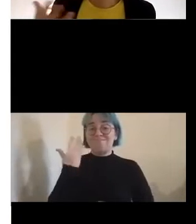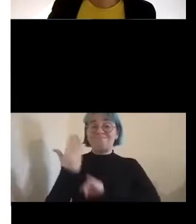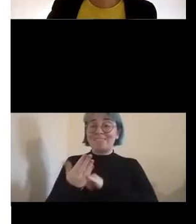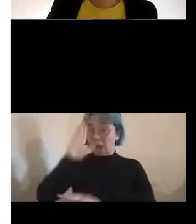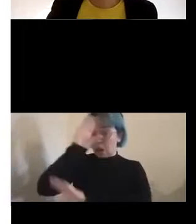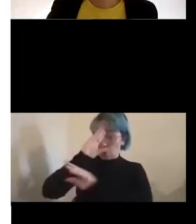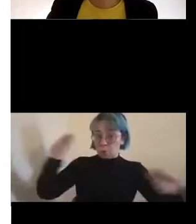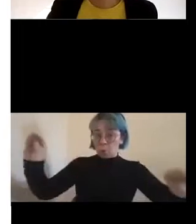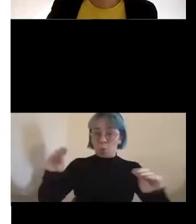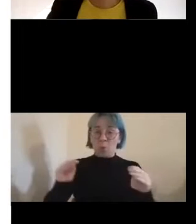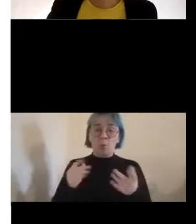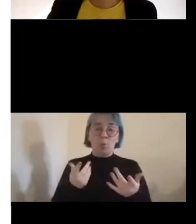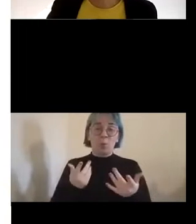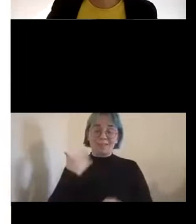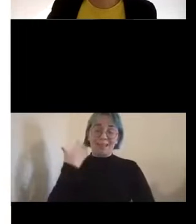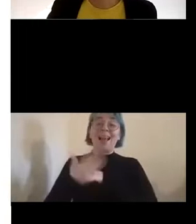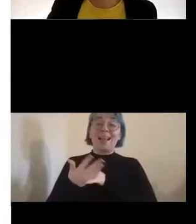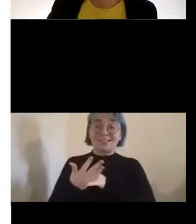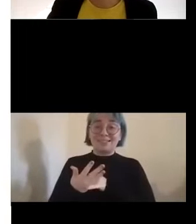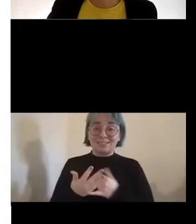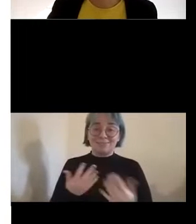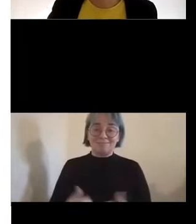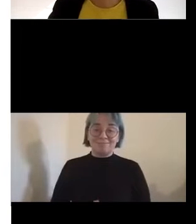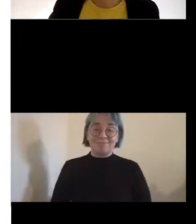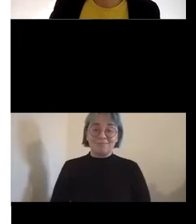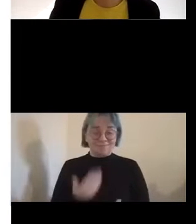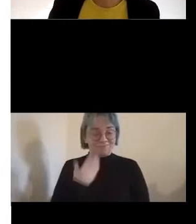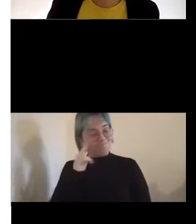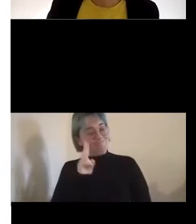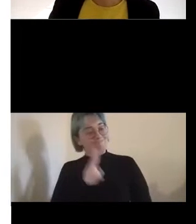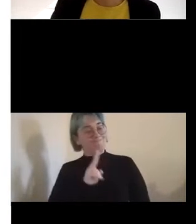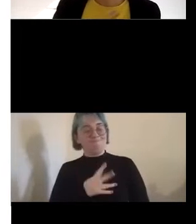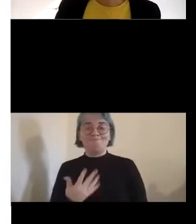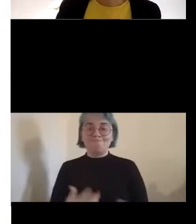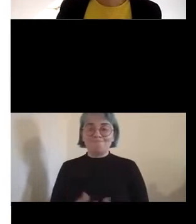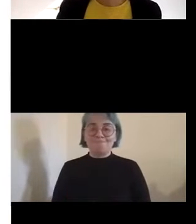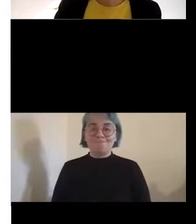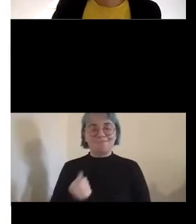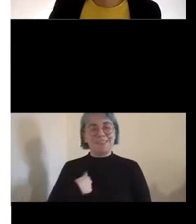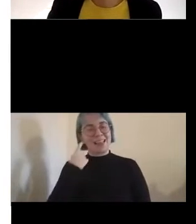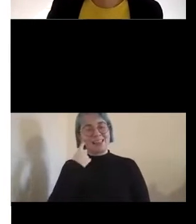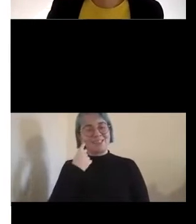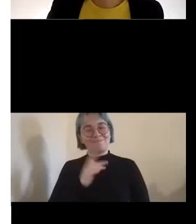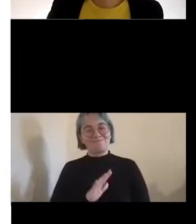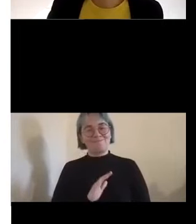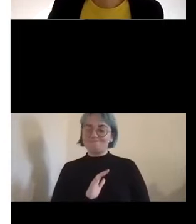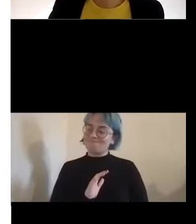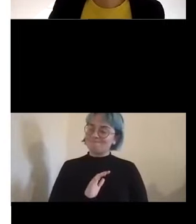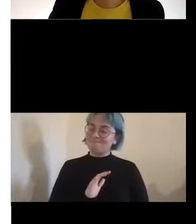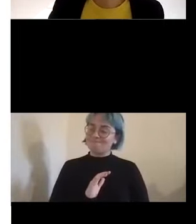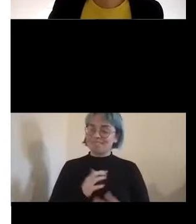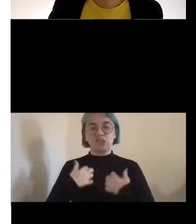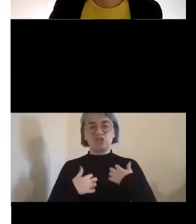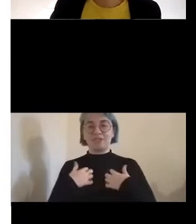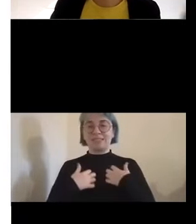inform the sentencing. That's usually the moment where it's really looked at. So that, I think, is already one kind of critical remark we would